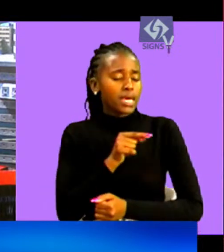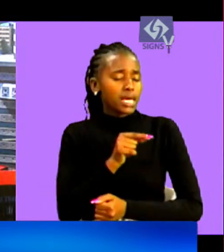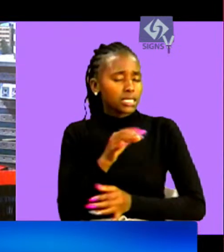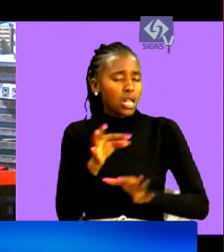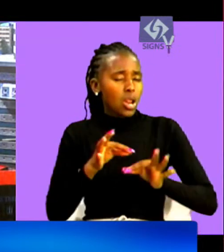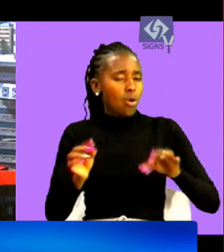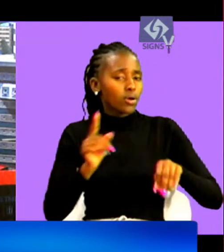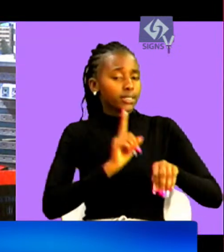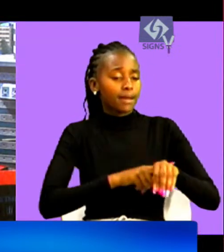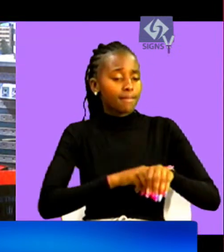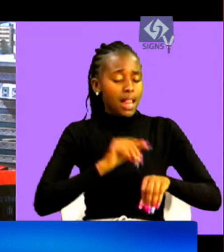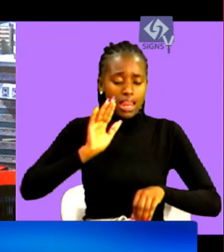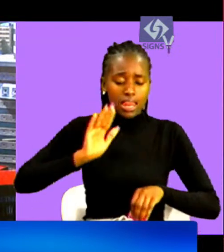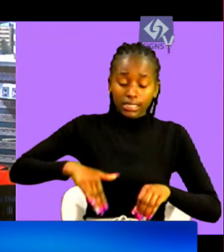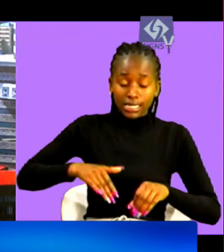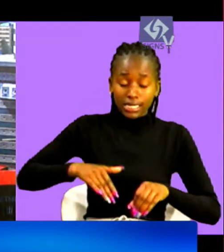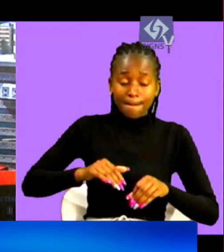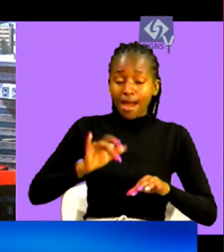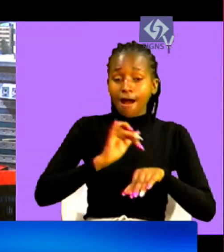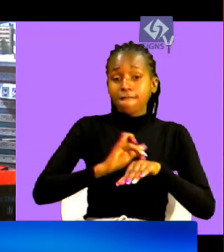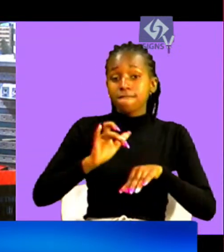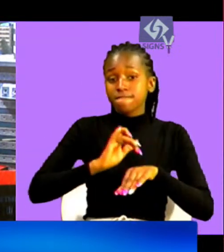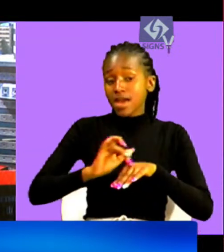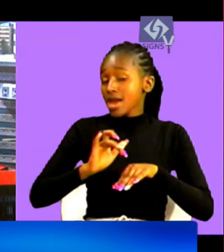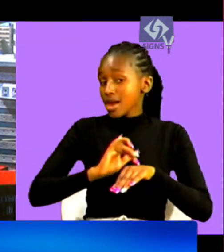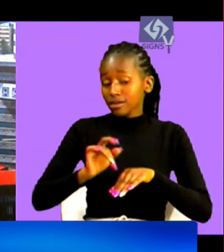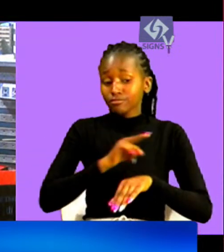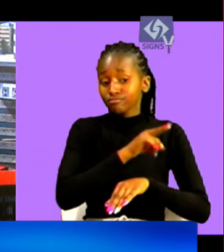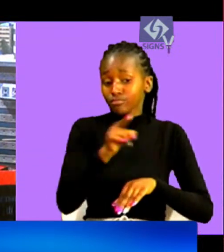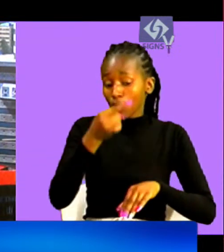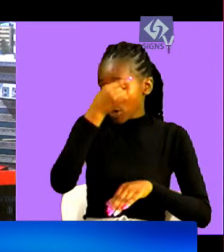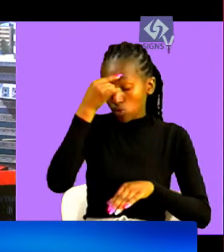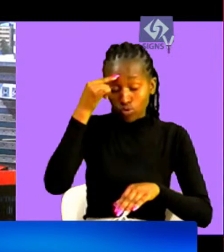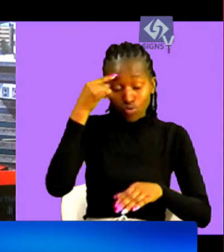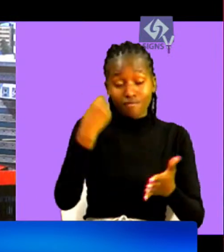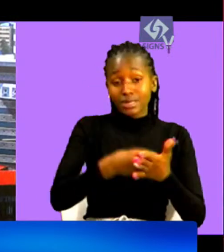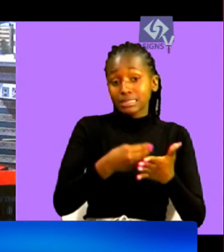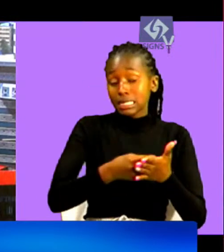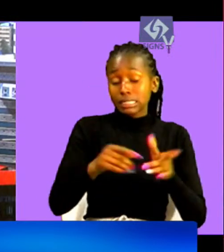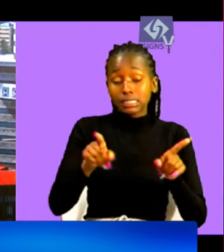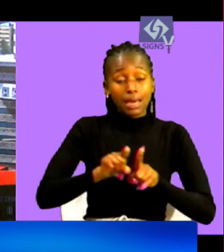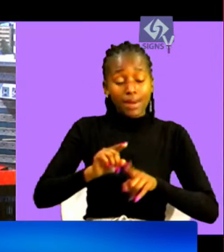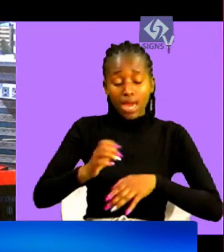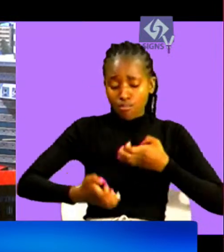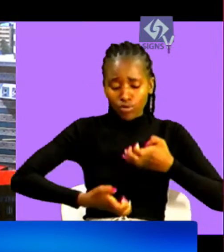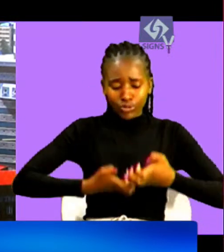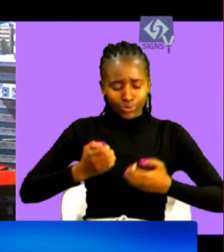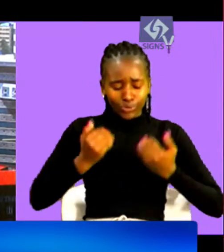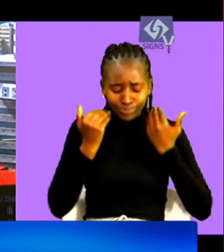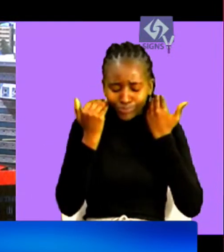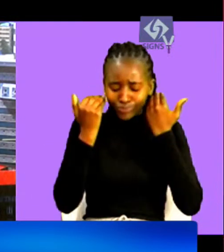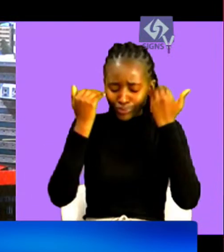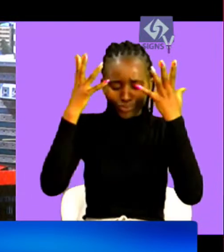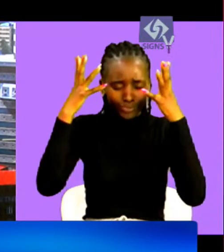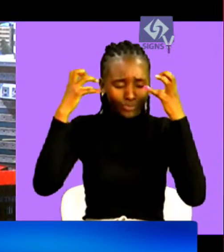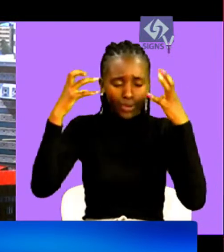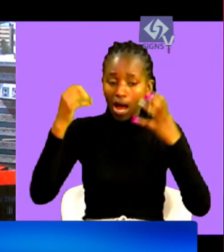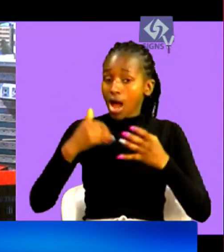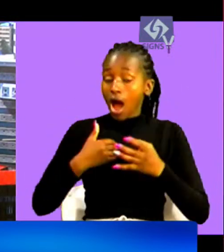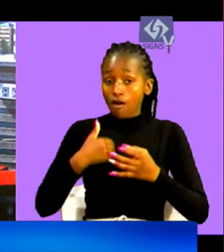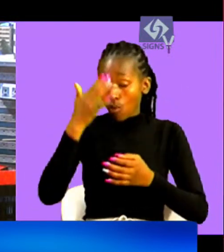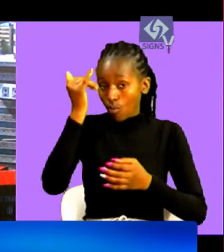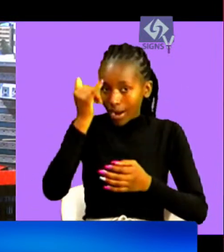has not only imposed financial hardship, but also emotional strain on the affected workers and